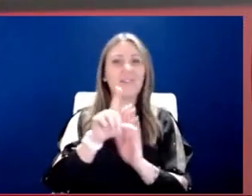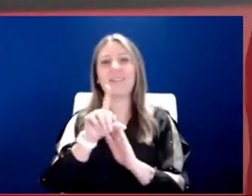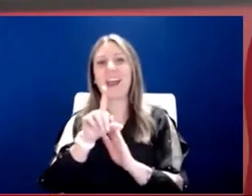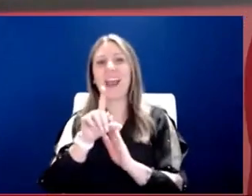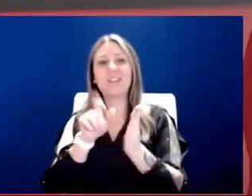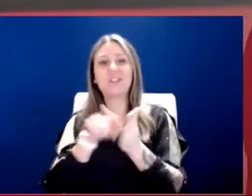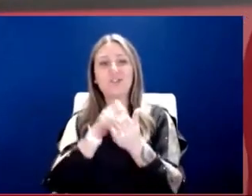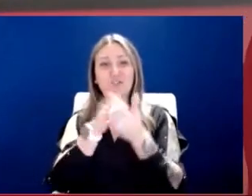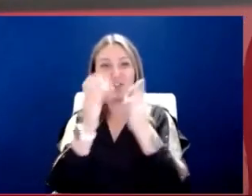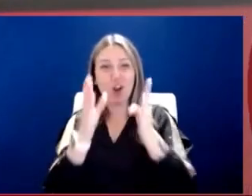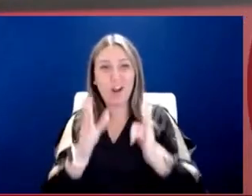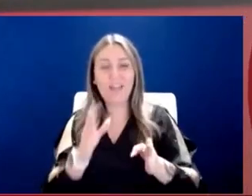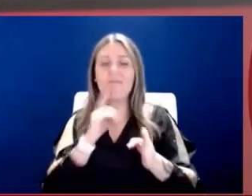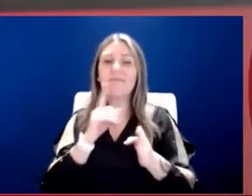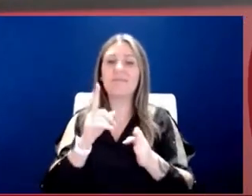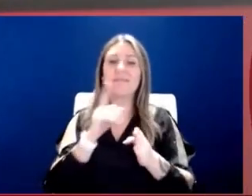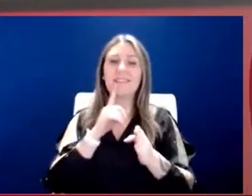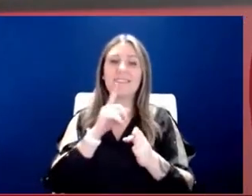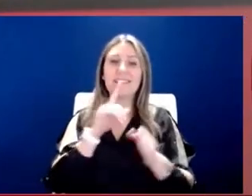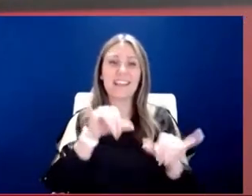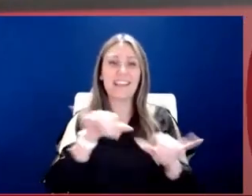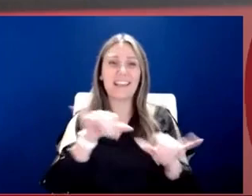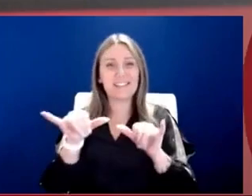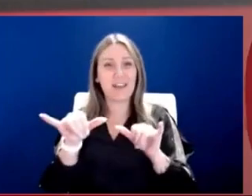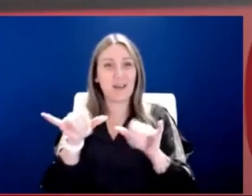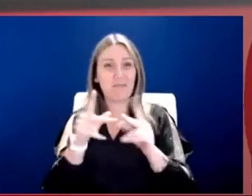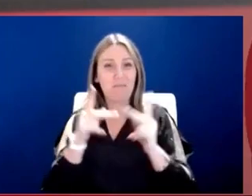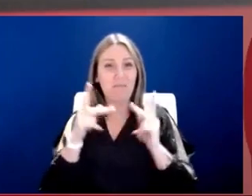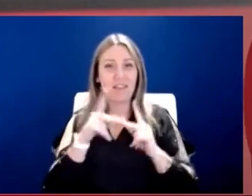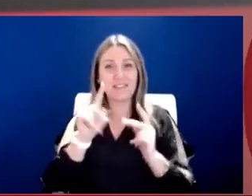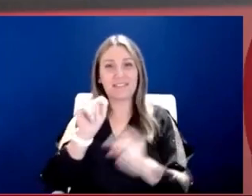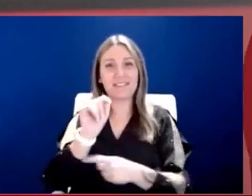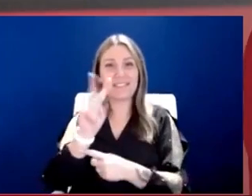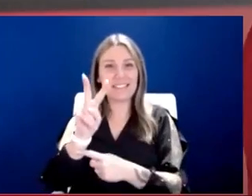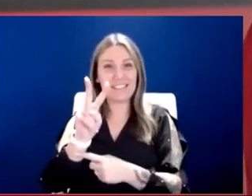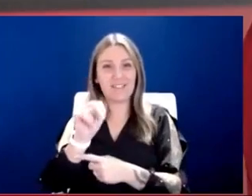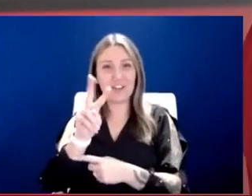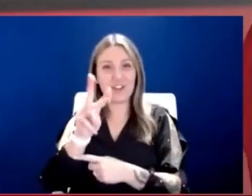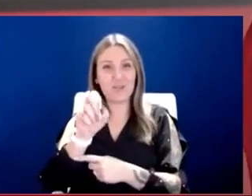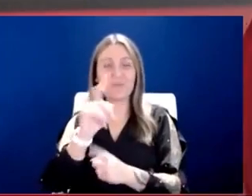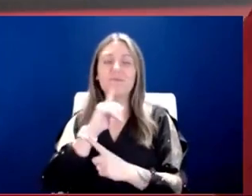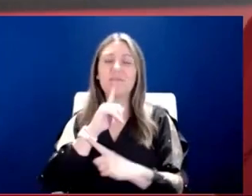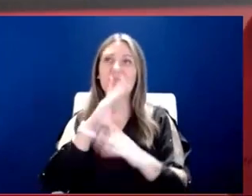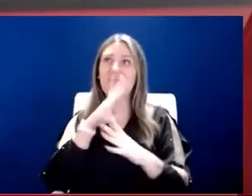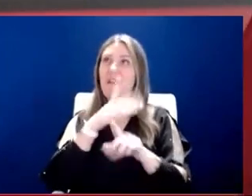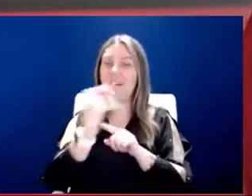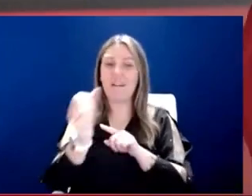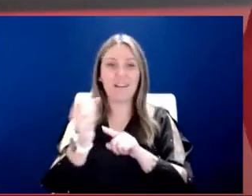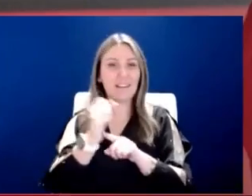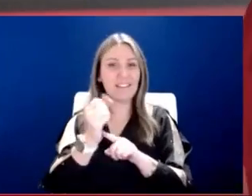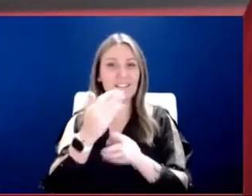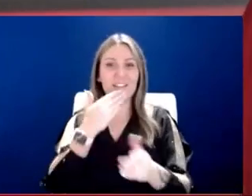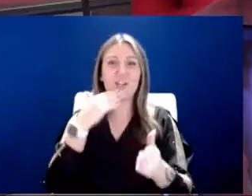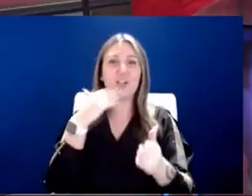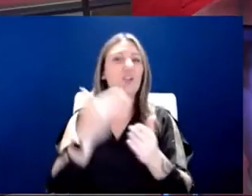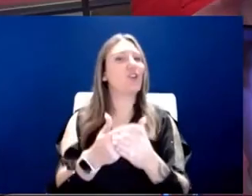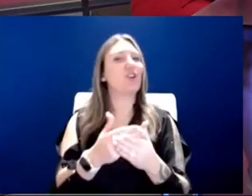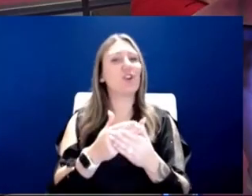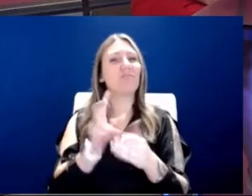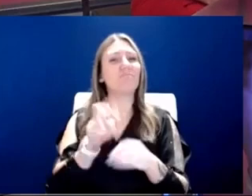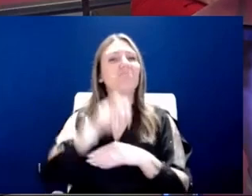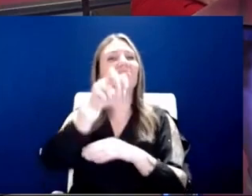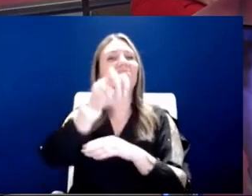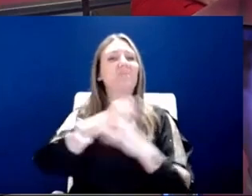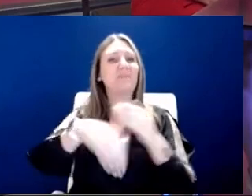did, working in TV news. So it's just been awesome. It's felt like such a good a good jump into the next adventure. It is.